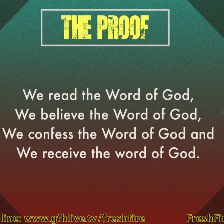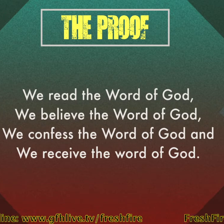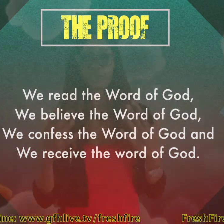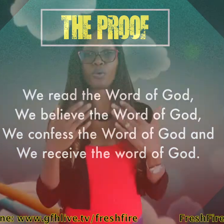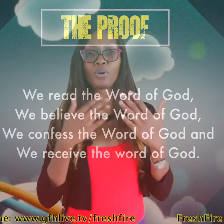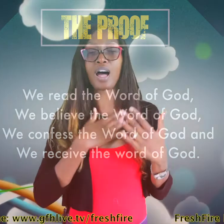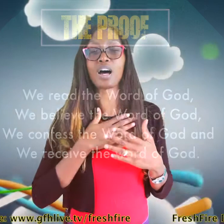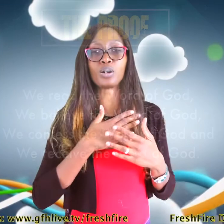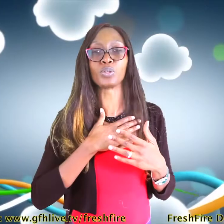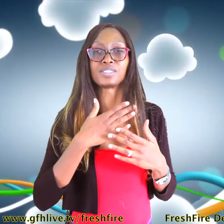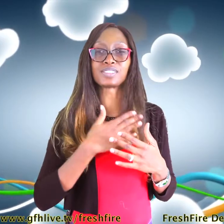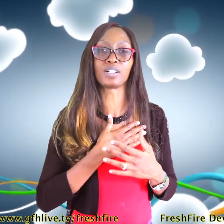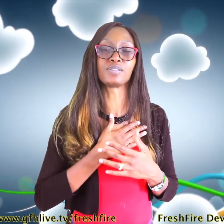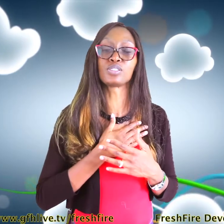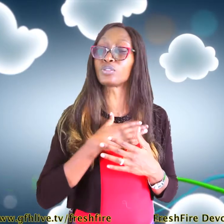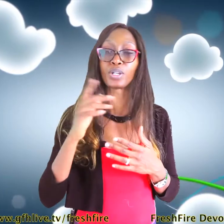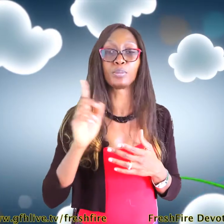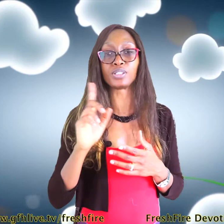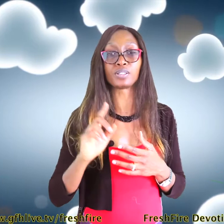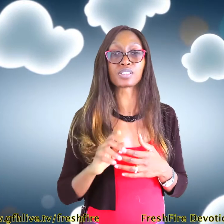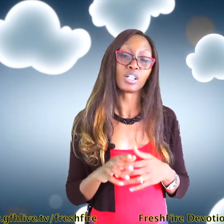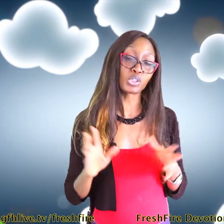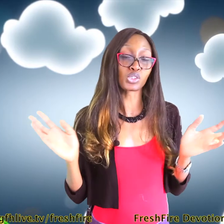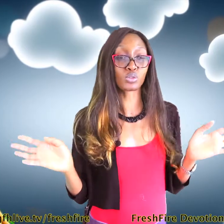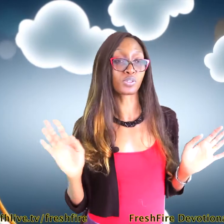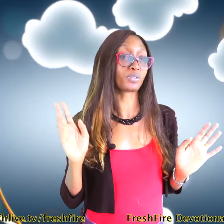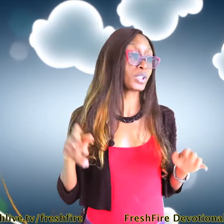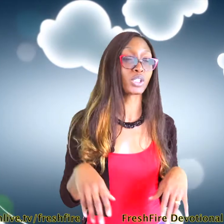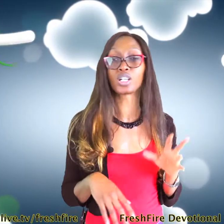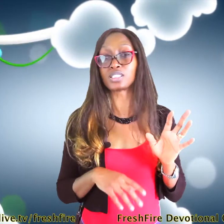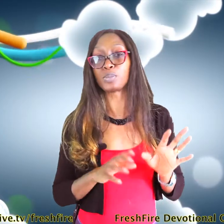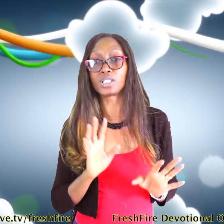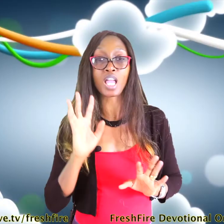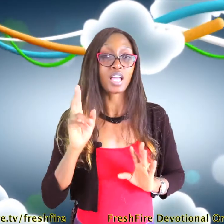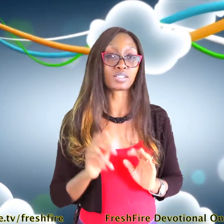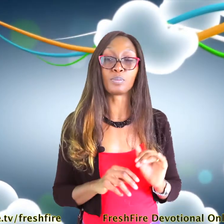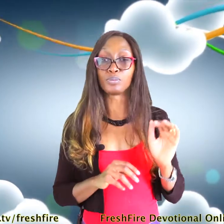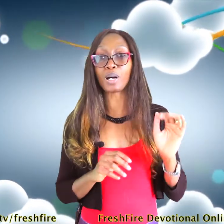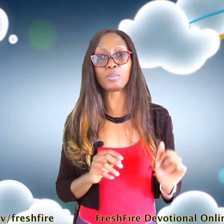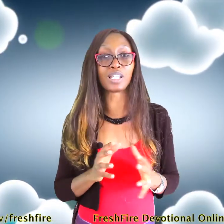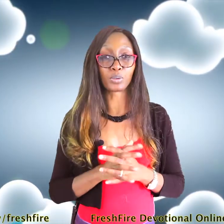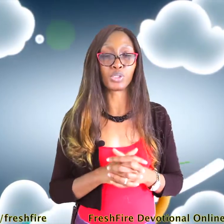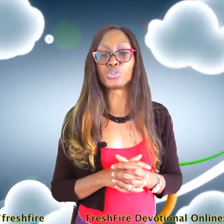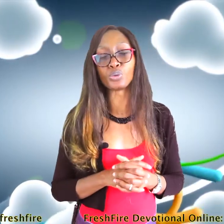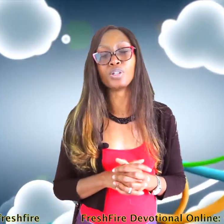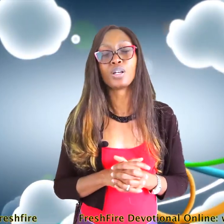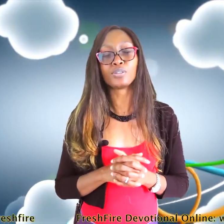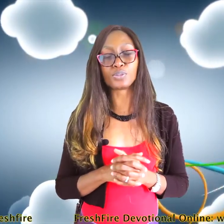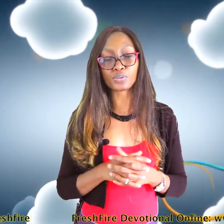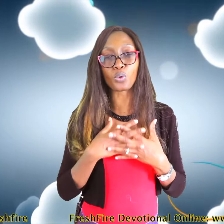these things for ourselves, not for anybody else. Not to show off to your friend that you can speak some Bible language,